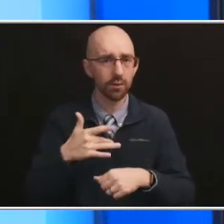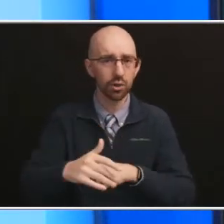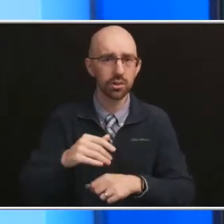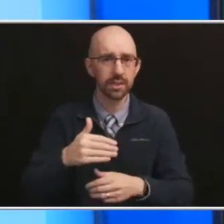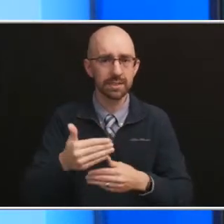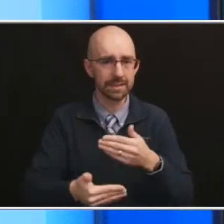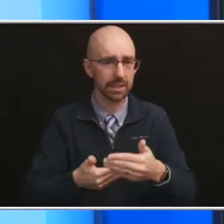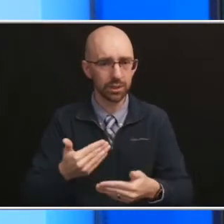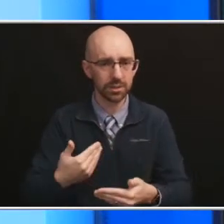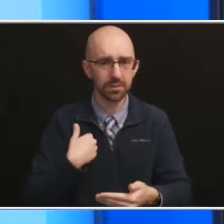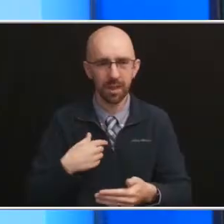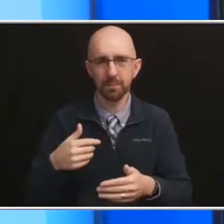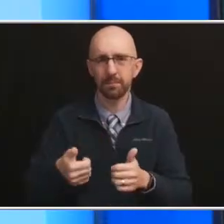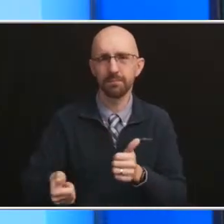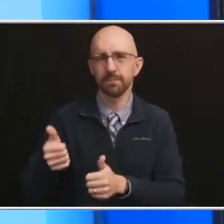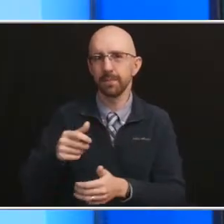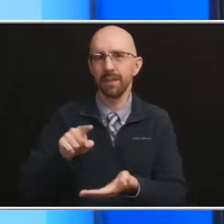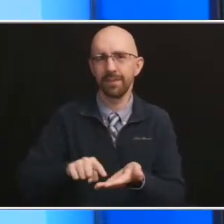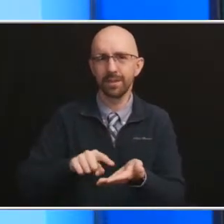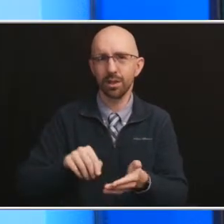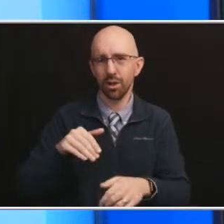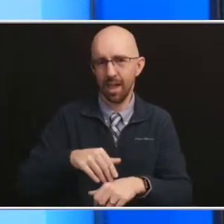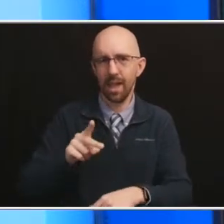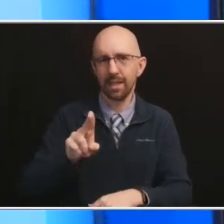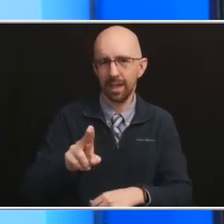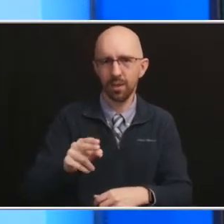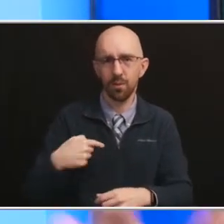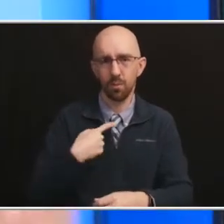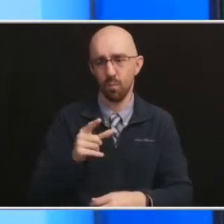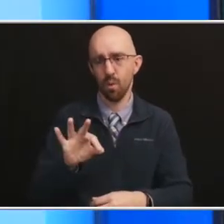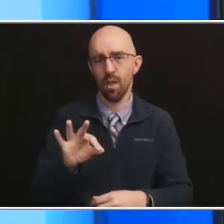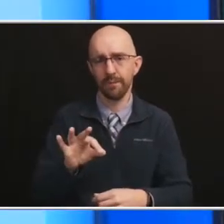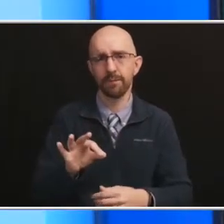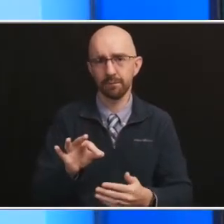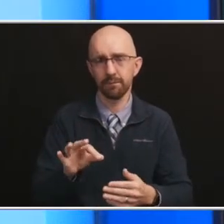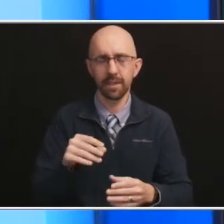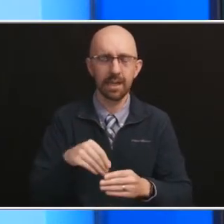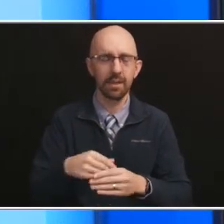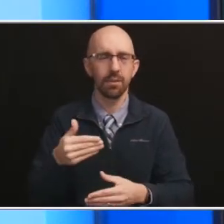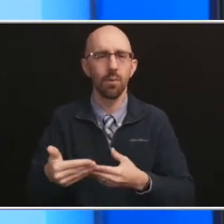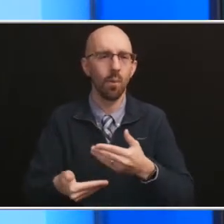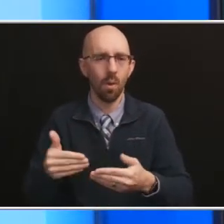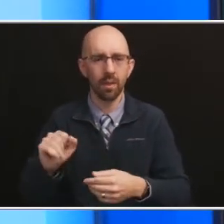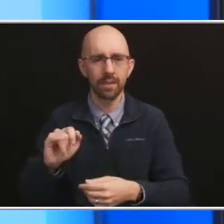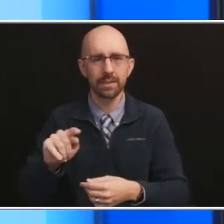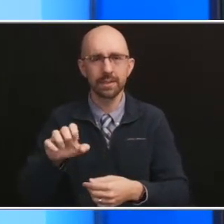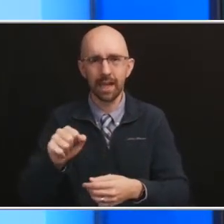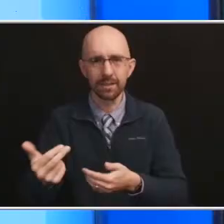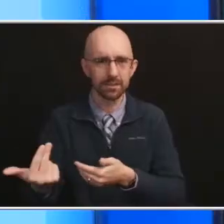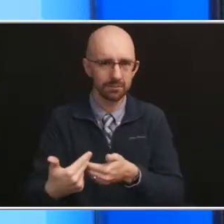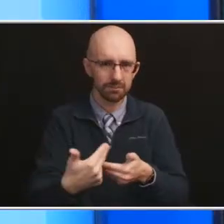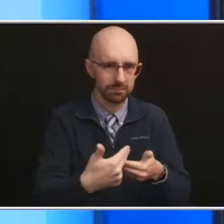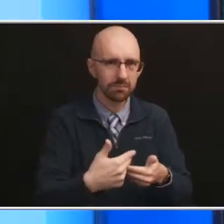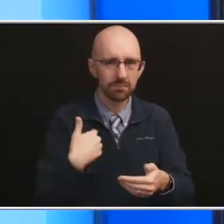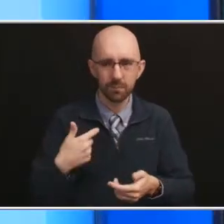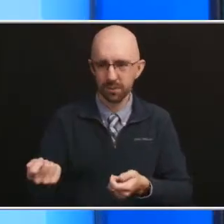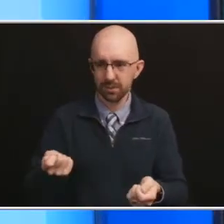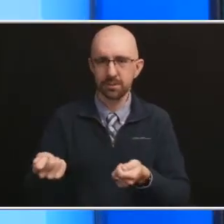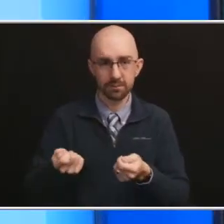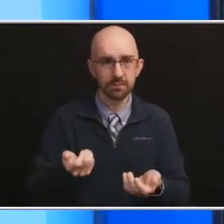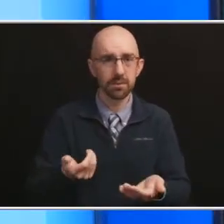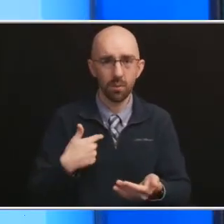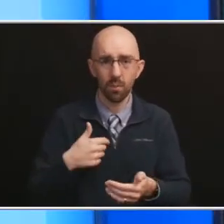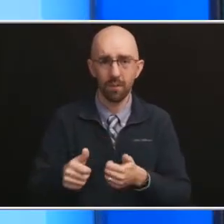KU for that. We're one of the top enrolling sites across the world of this trial. So we're following